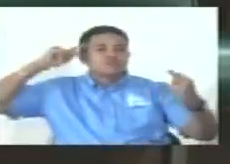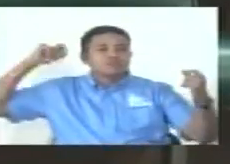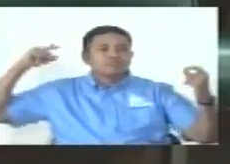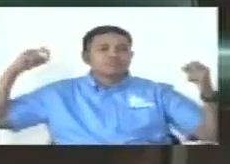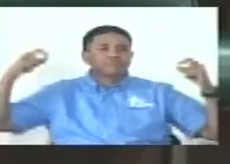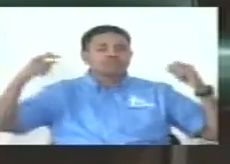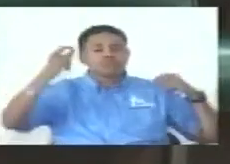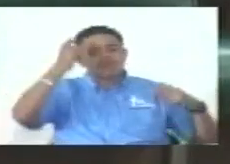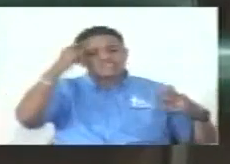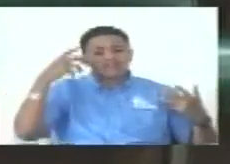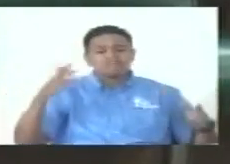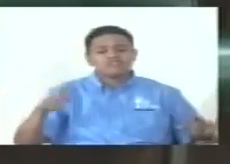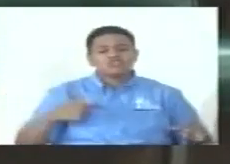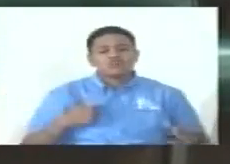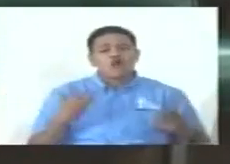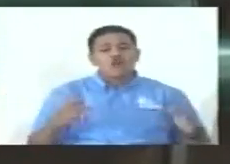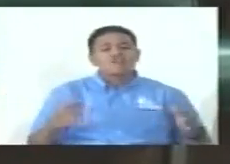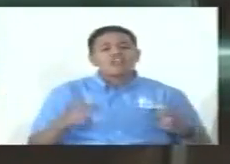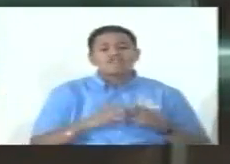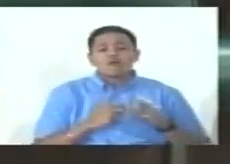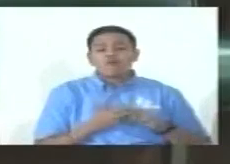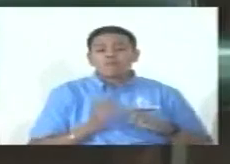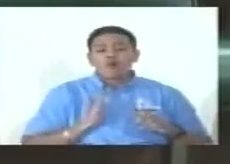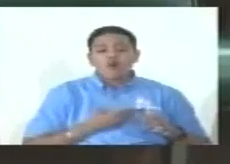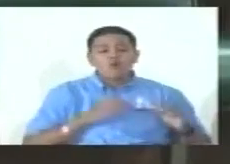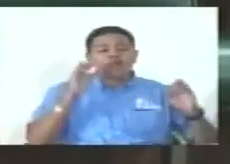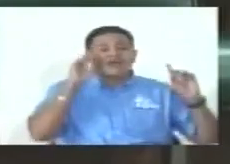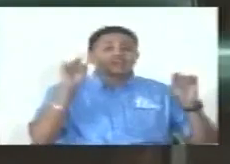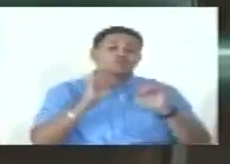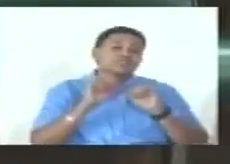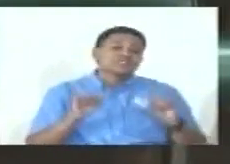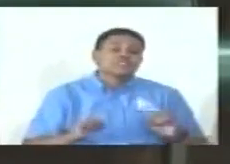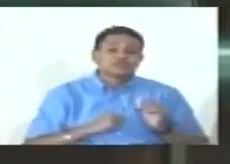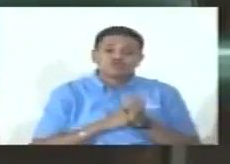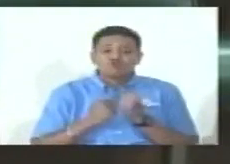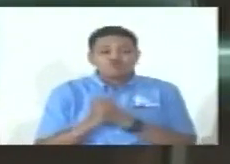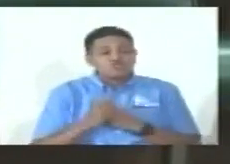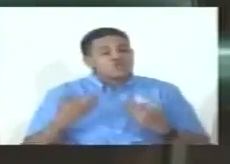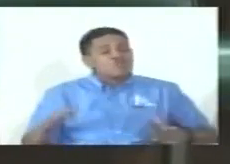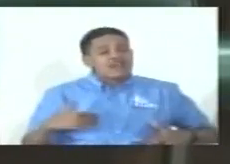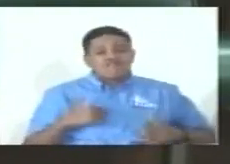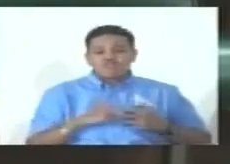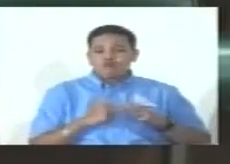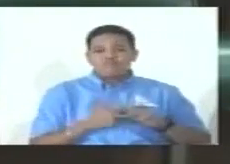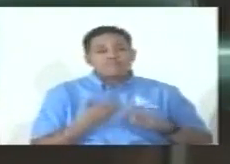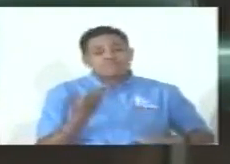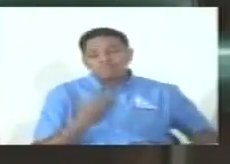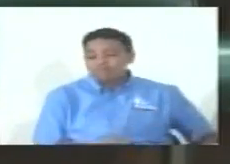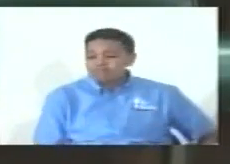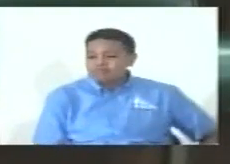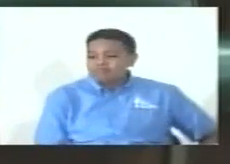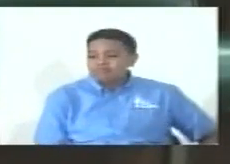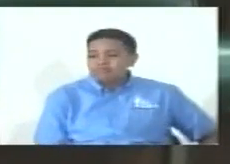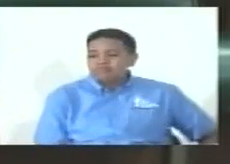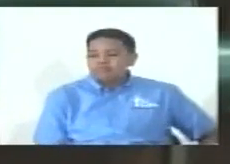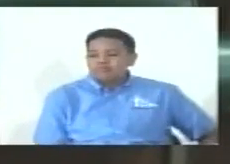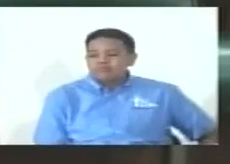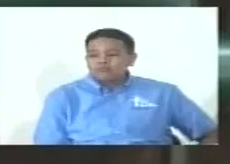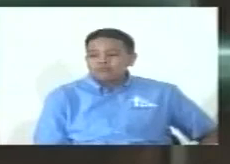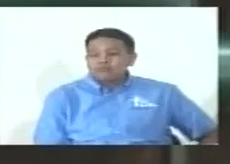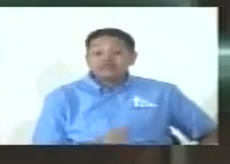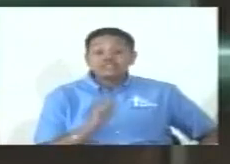have a problem with how our educational system is structured. And I